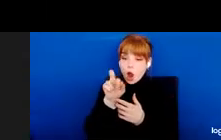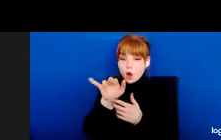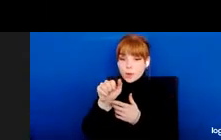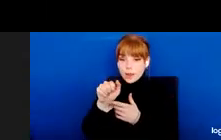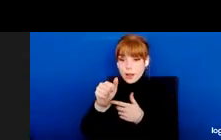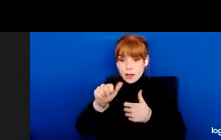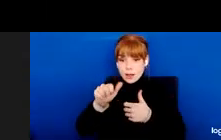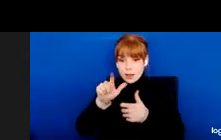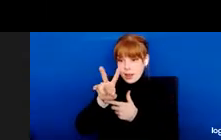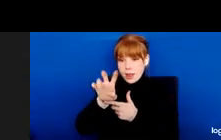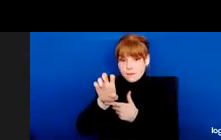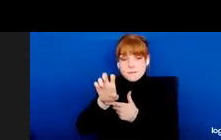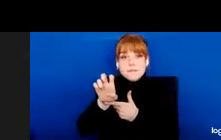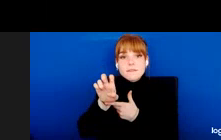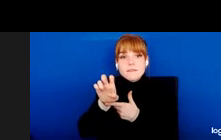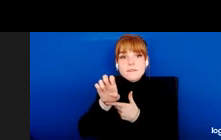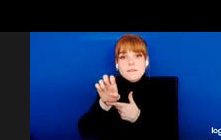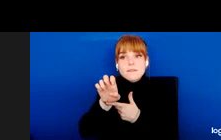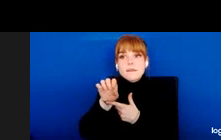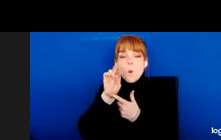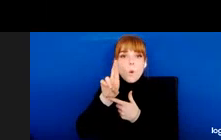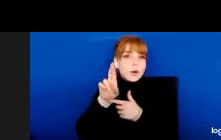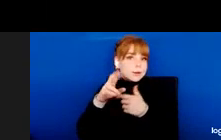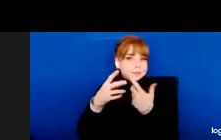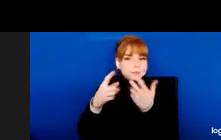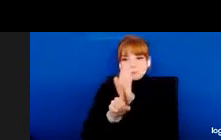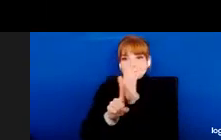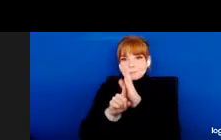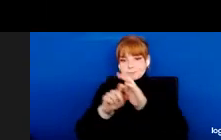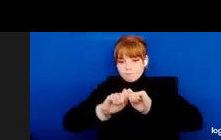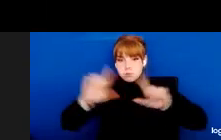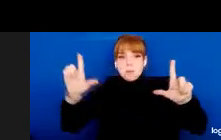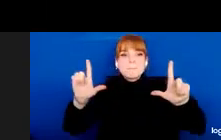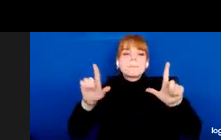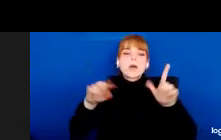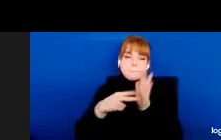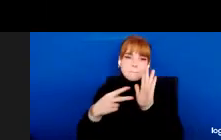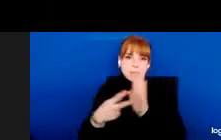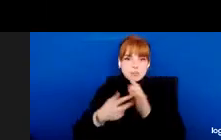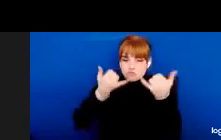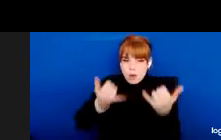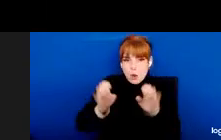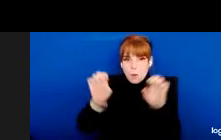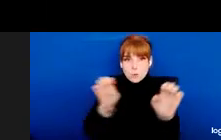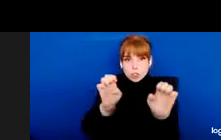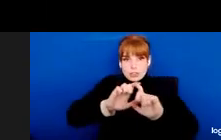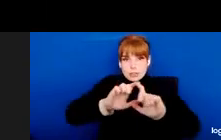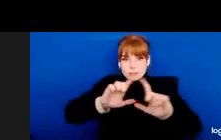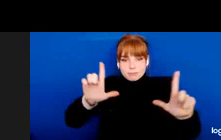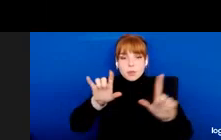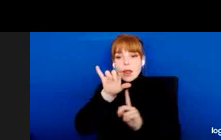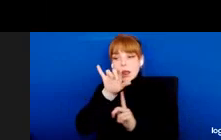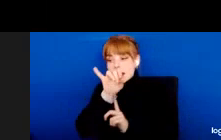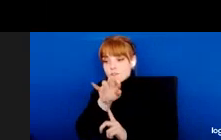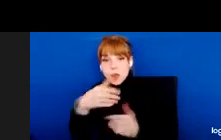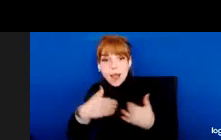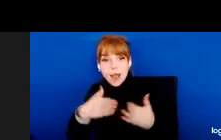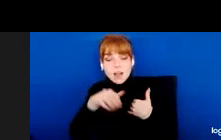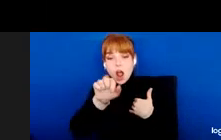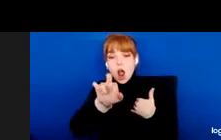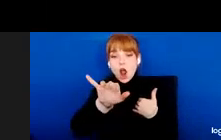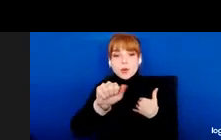role of alert, that's telling a screen reader, read this thing now. If you give something ARIA Live of polite, that tells a screen